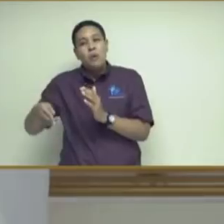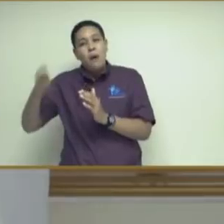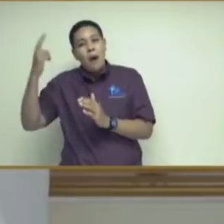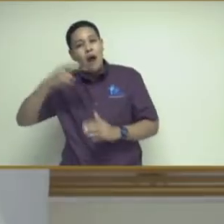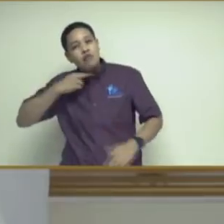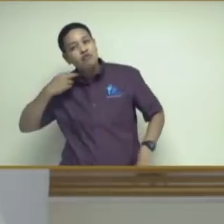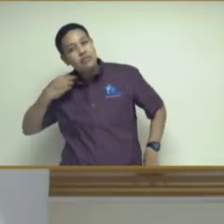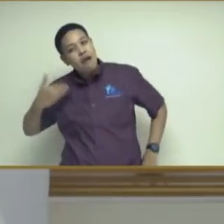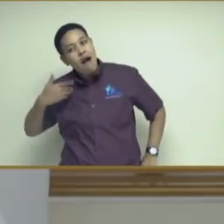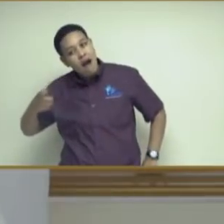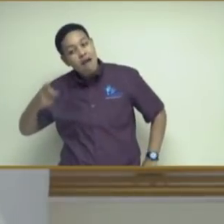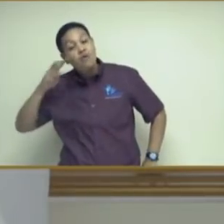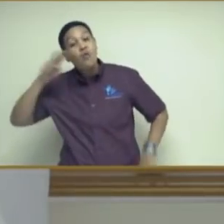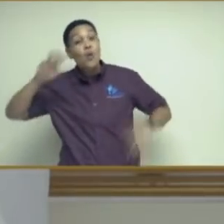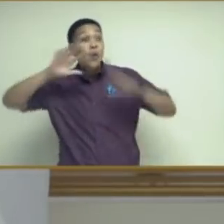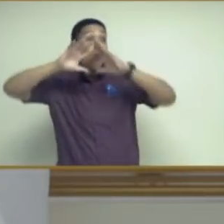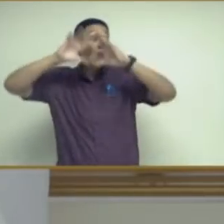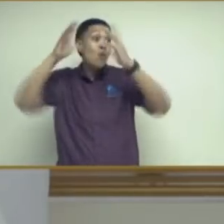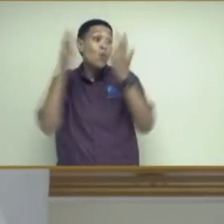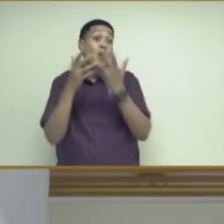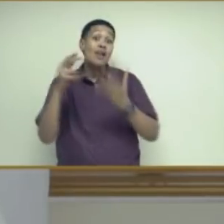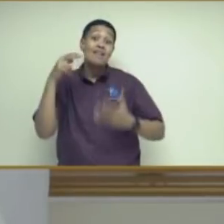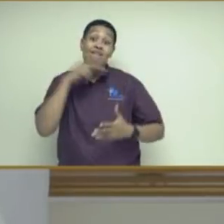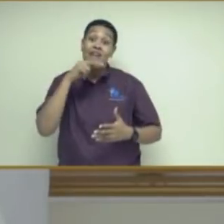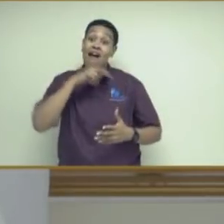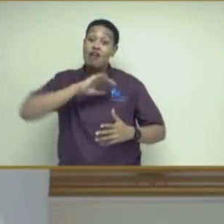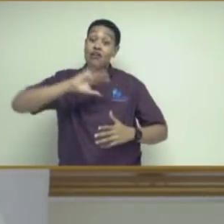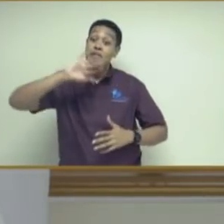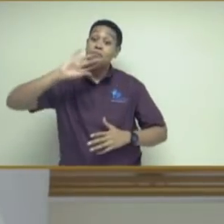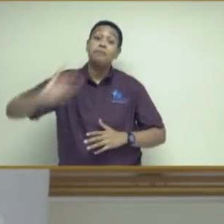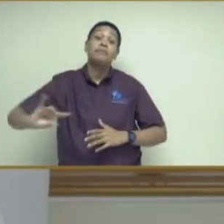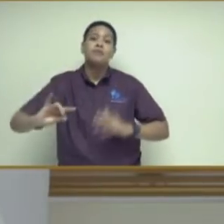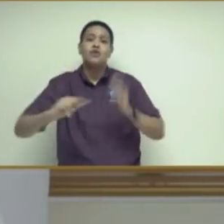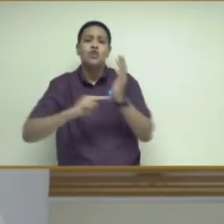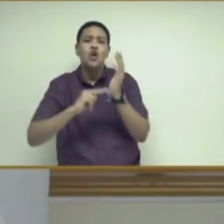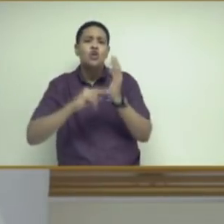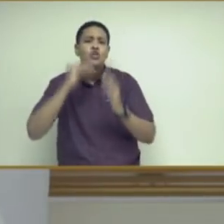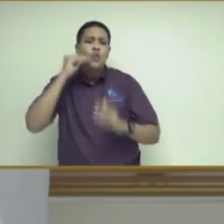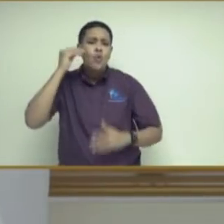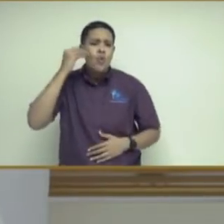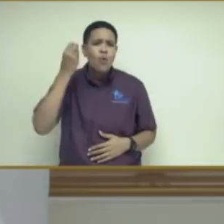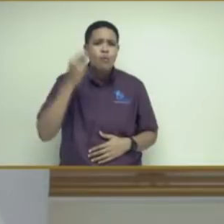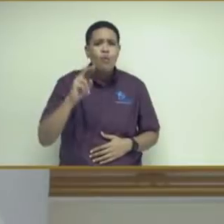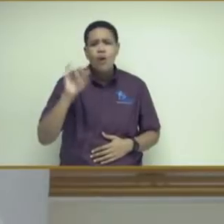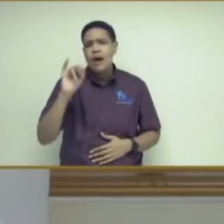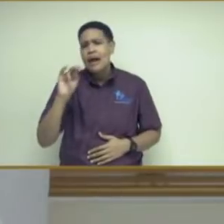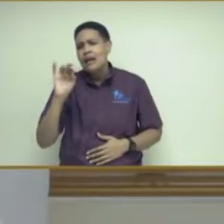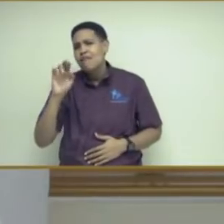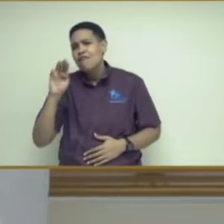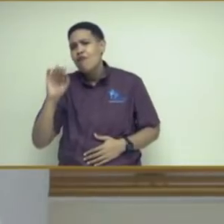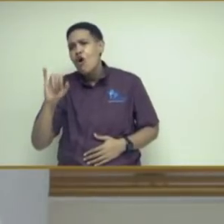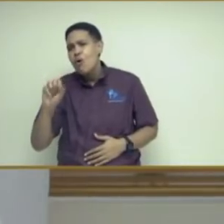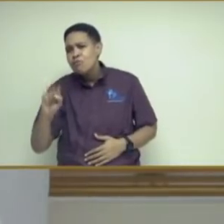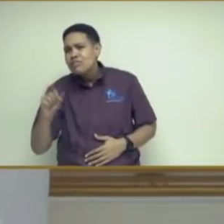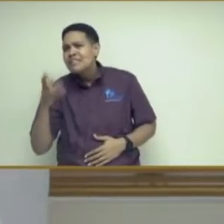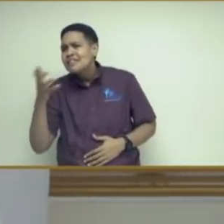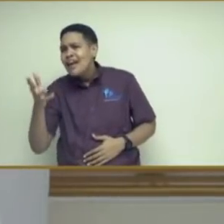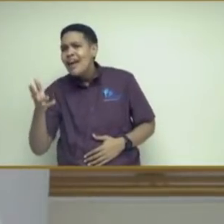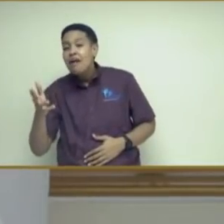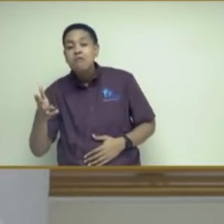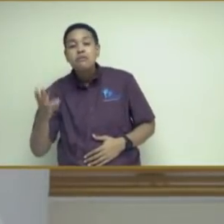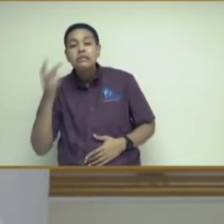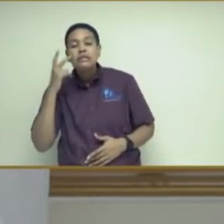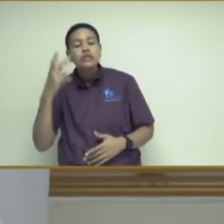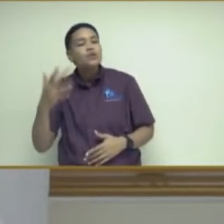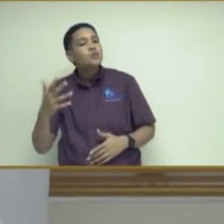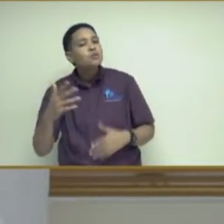look anywhere in the world where the virus touches down in a nursing home or an infirmary, we normally have or see